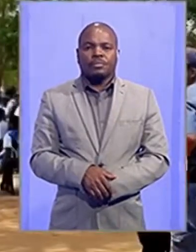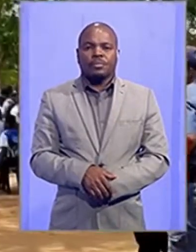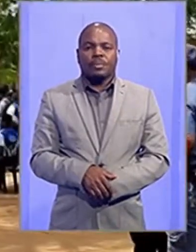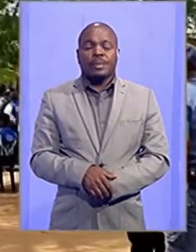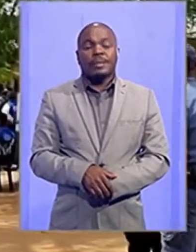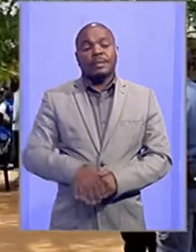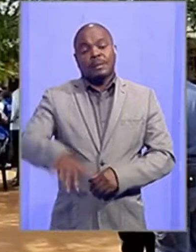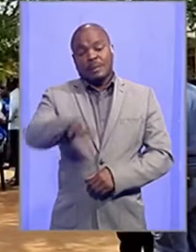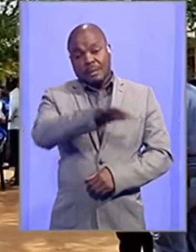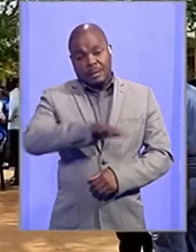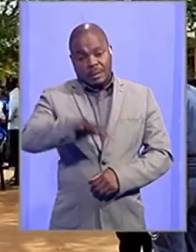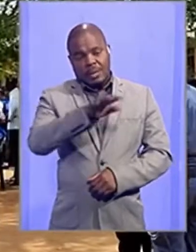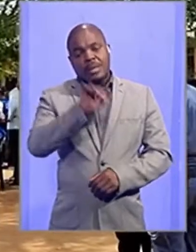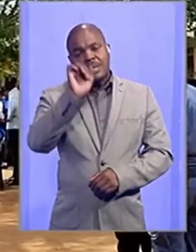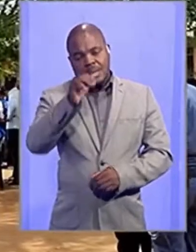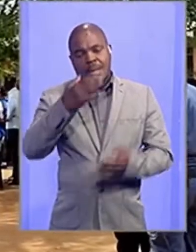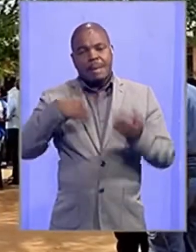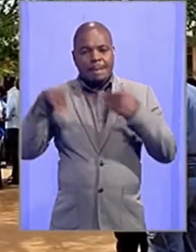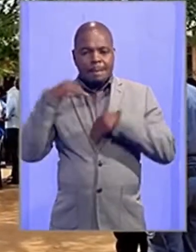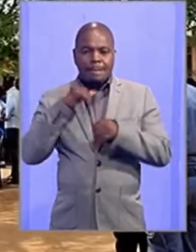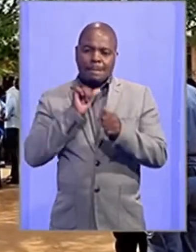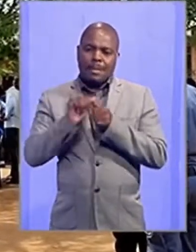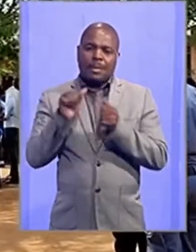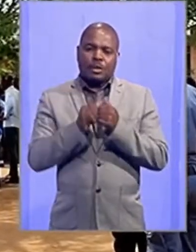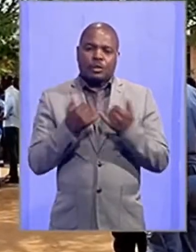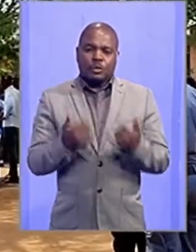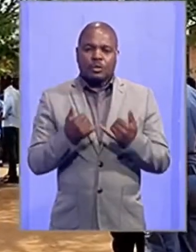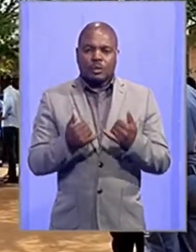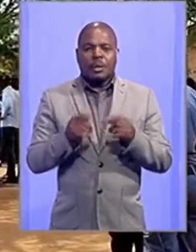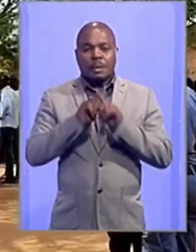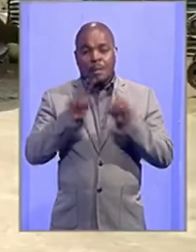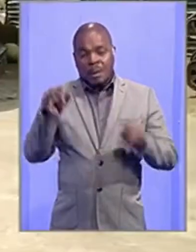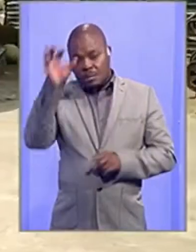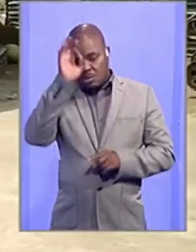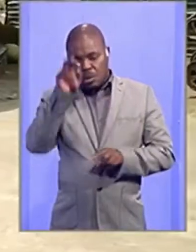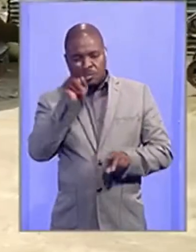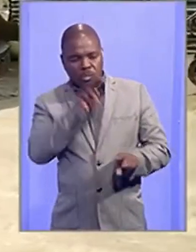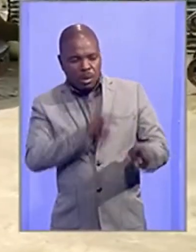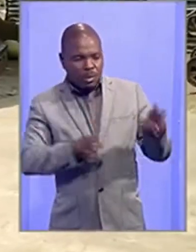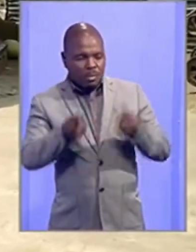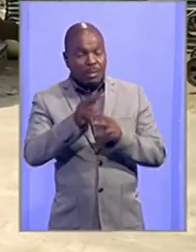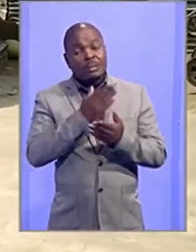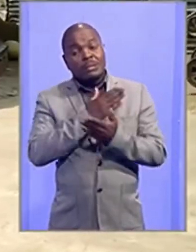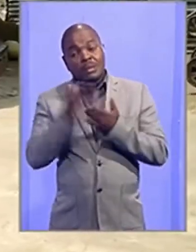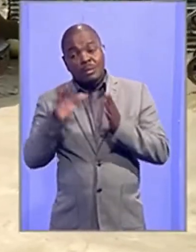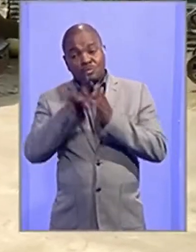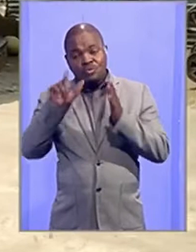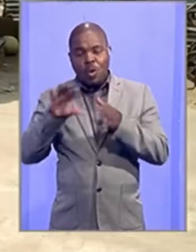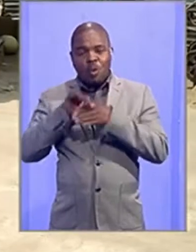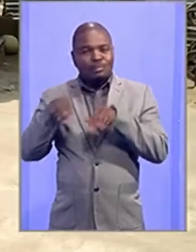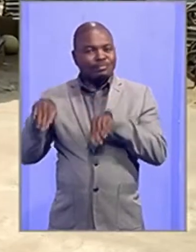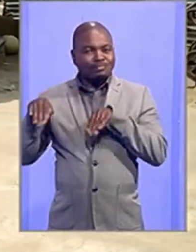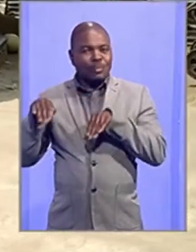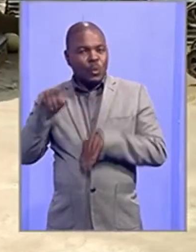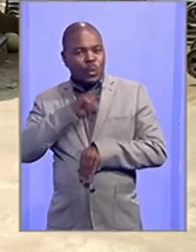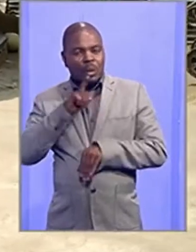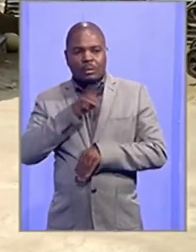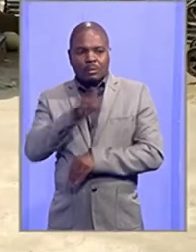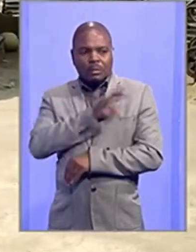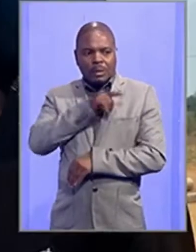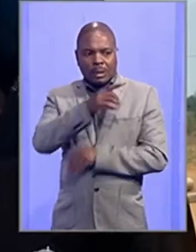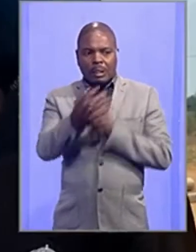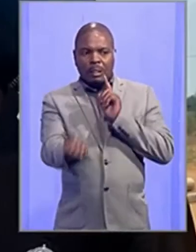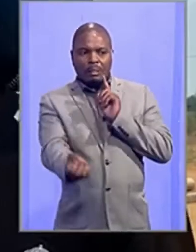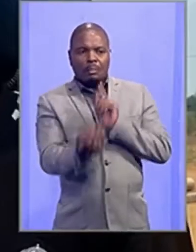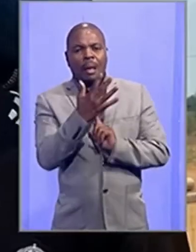le ge maemo a be a boetše sekeng le kgono ge maphodisa a beile leitlho barutwana ba bangwe ba šetše gae ka ge ba sa thušitšwe ke tlhaselo